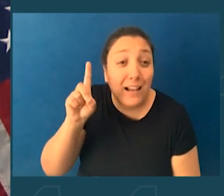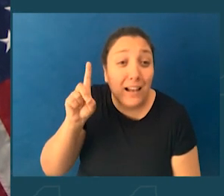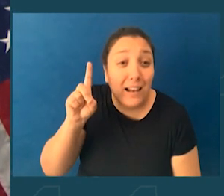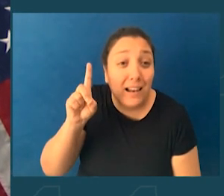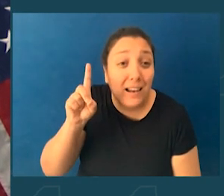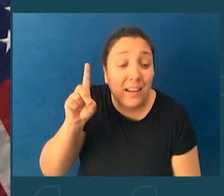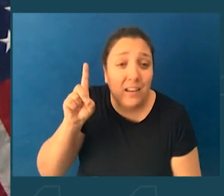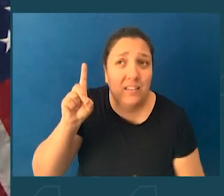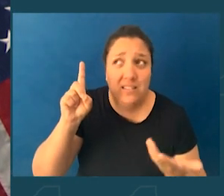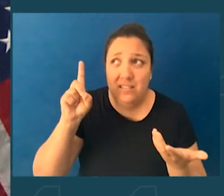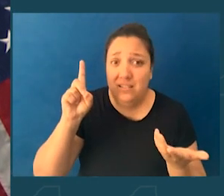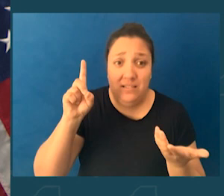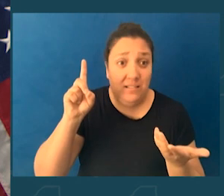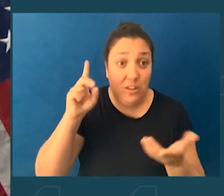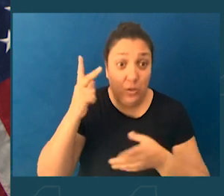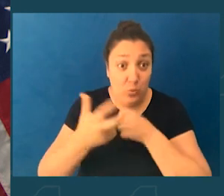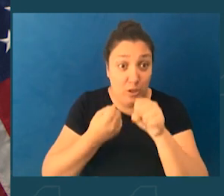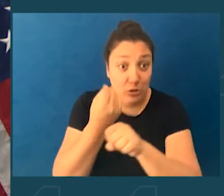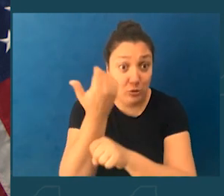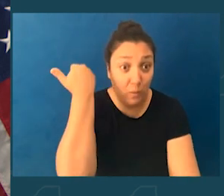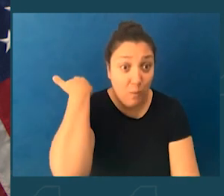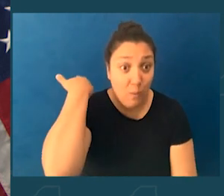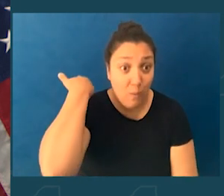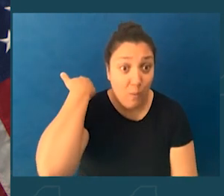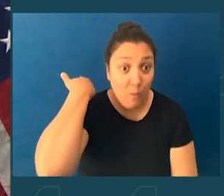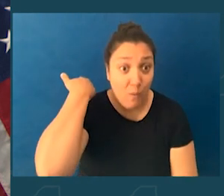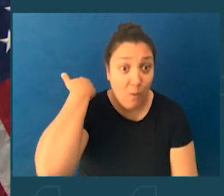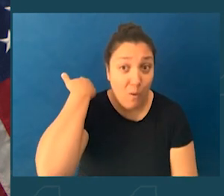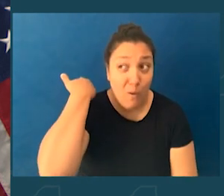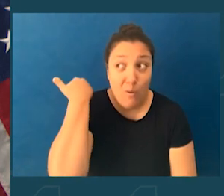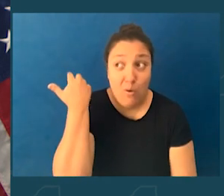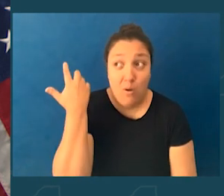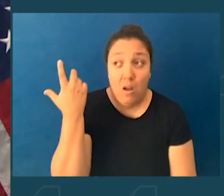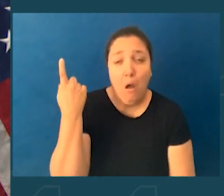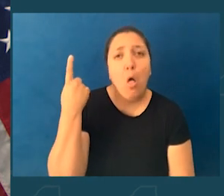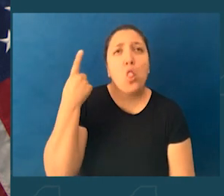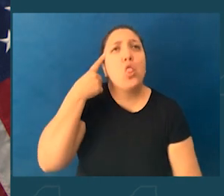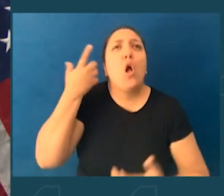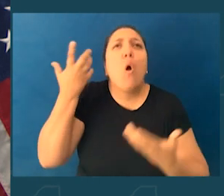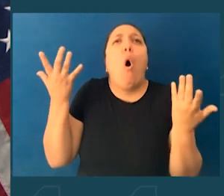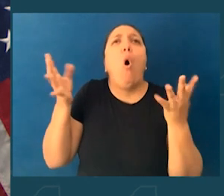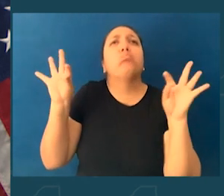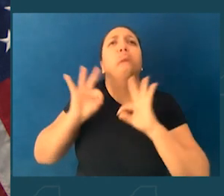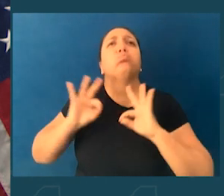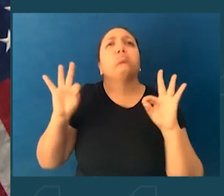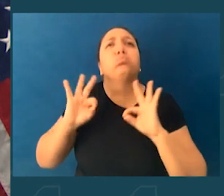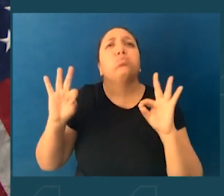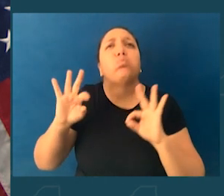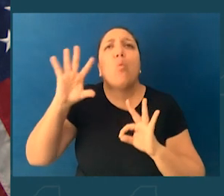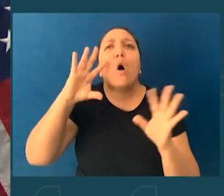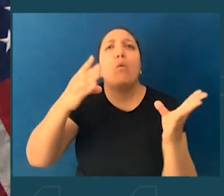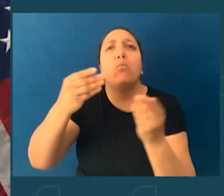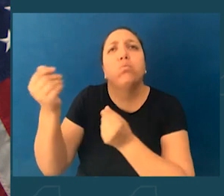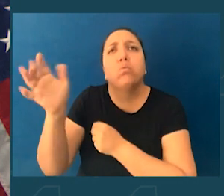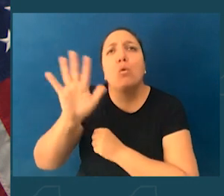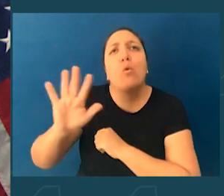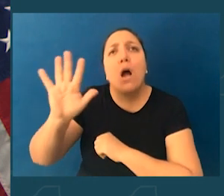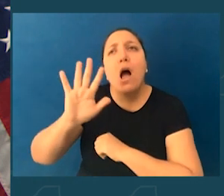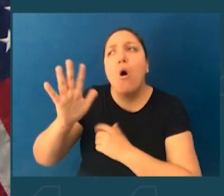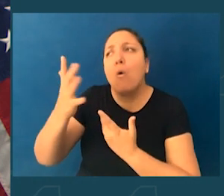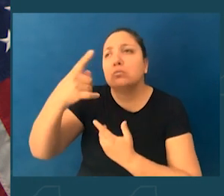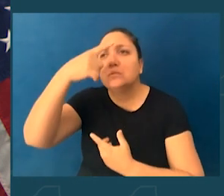ago, when it was just something we're getting familiar with and thinking it's going to be over by summer in 2020,